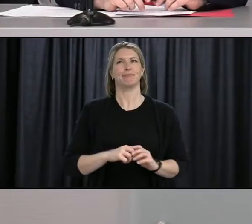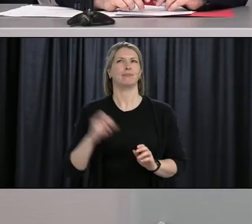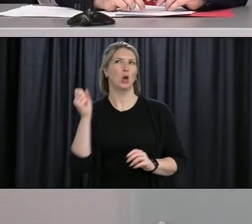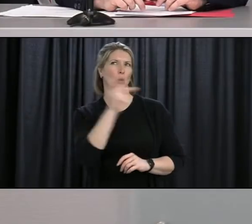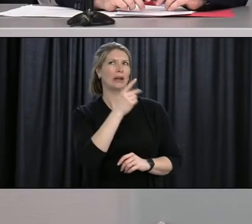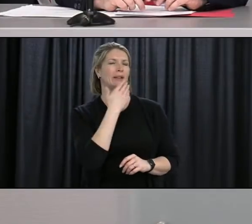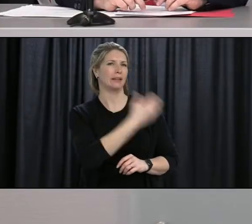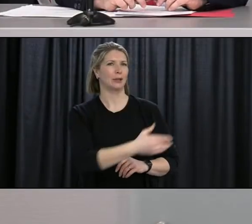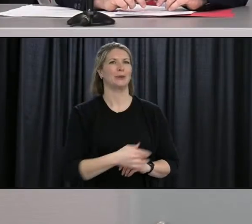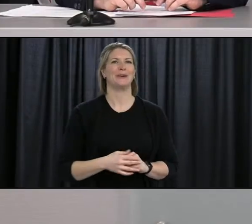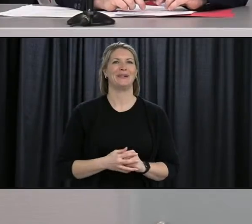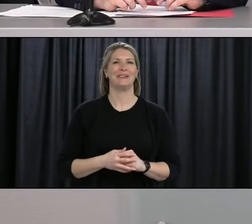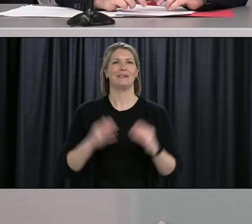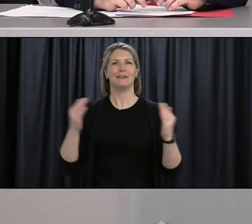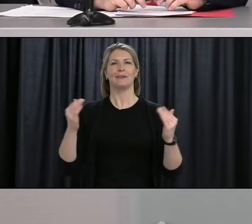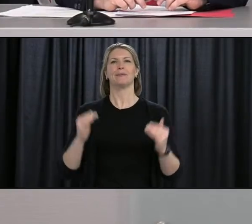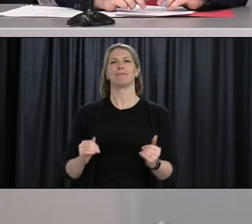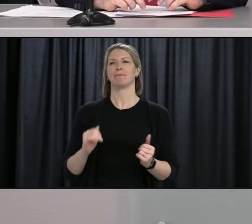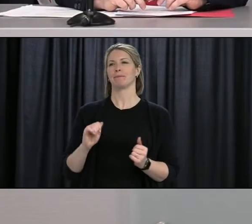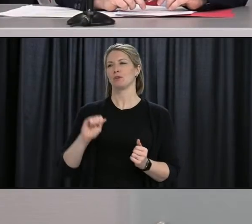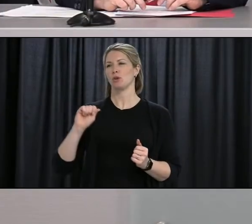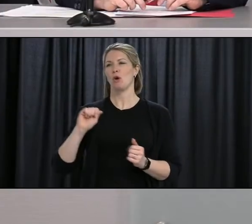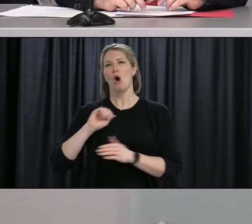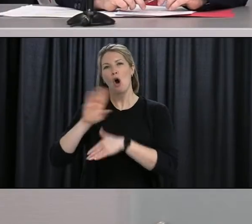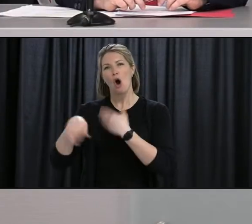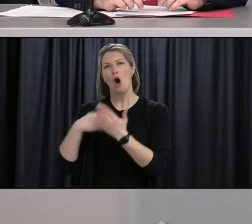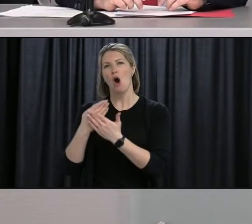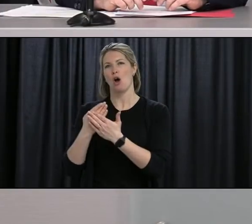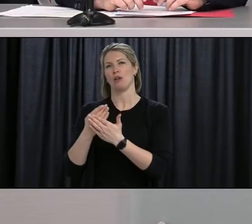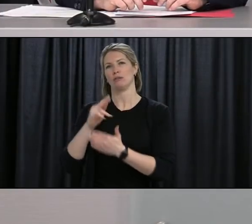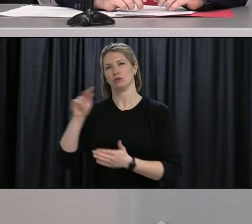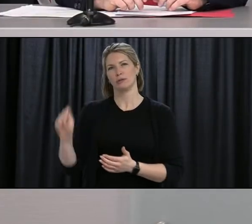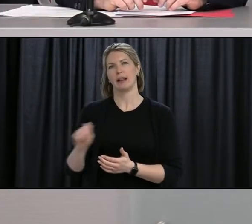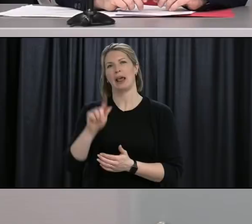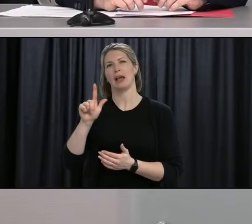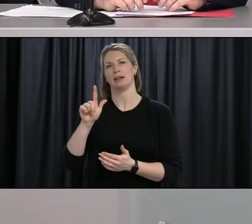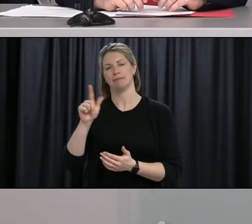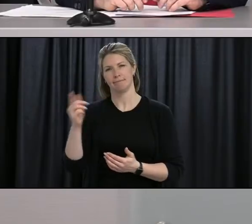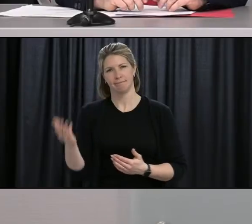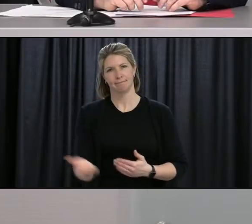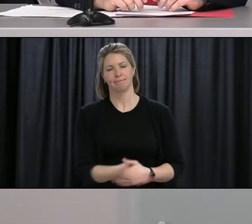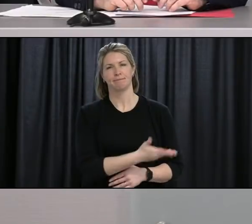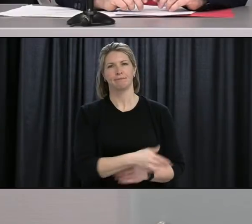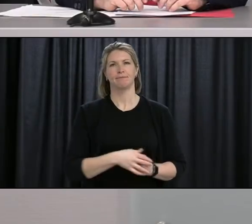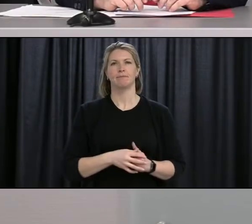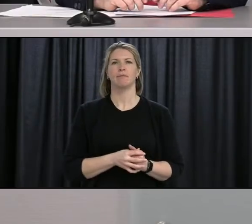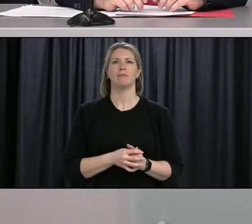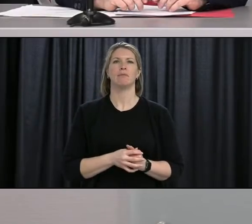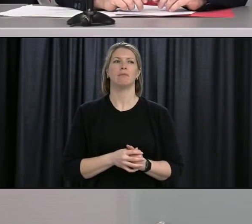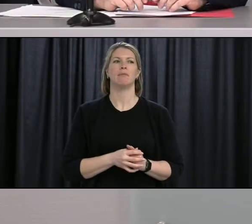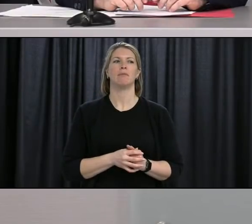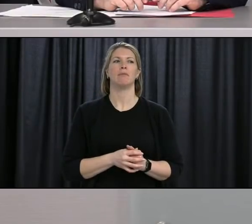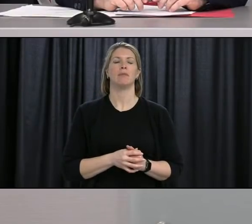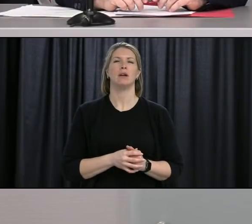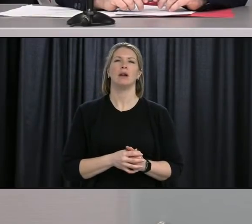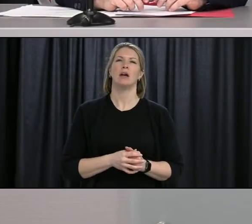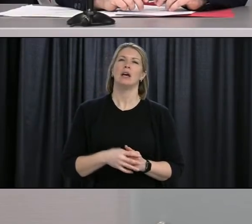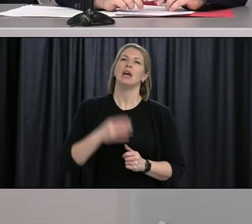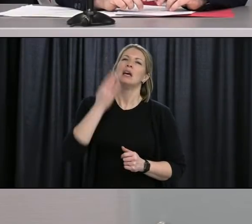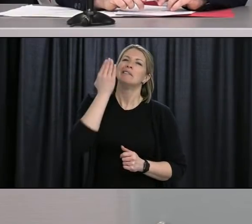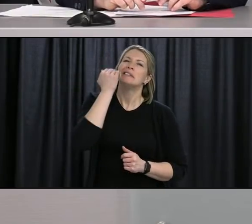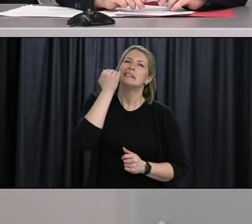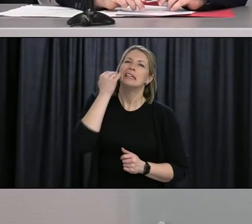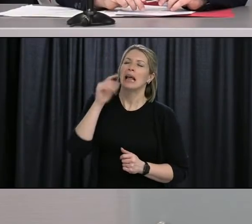All Newfoundland Labrador. Please go ahead. Thank you. I'm looking for an update on the status of the whole genome sequencing